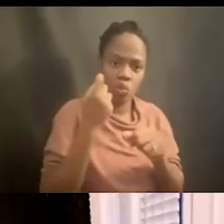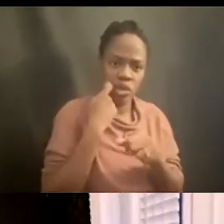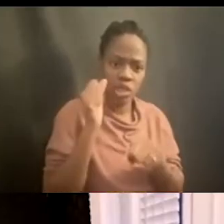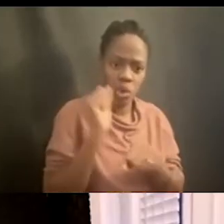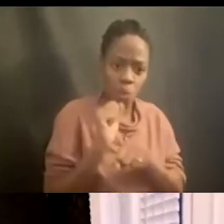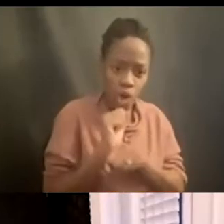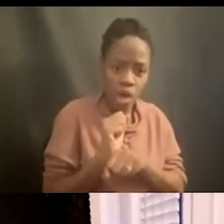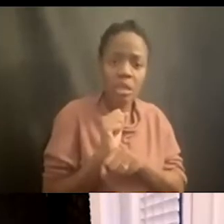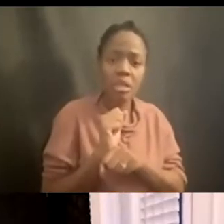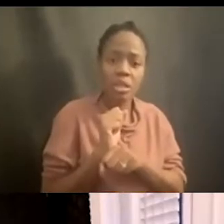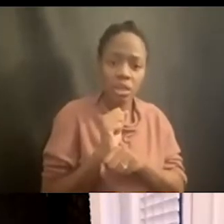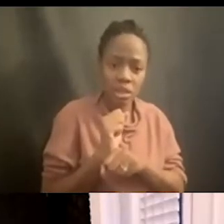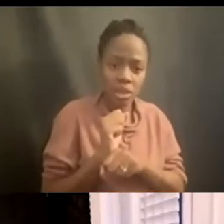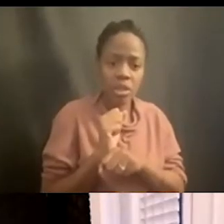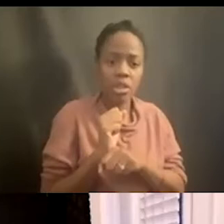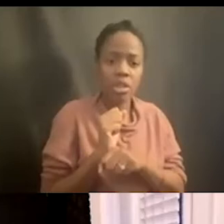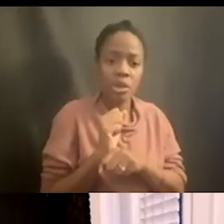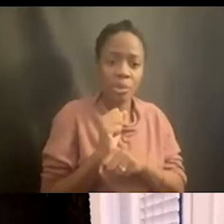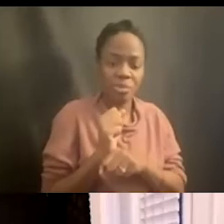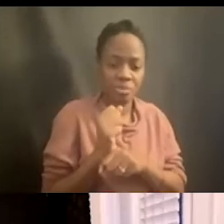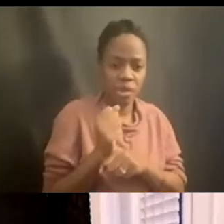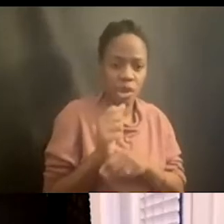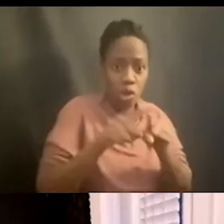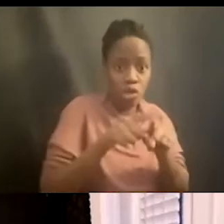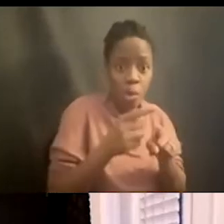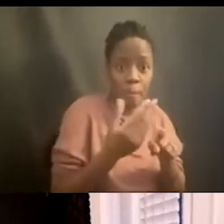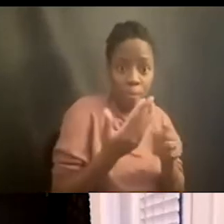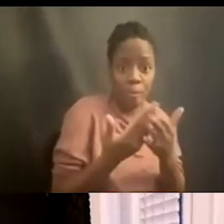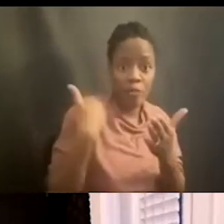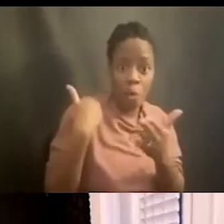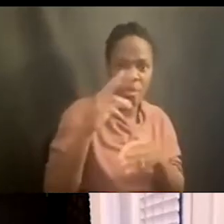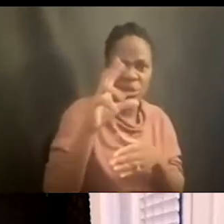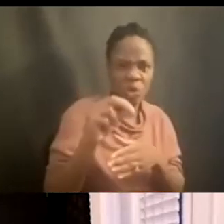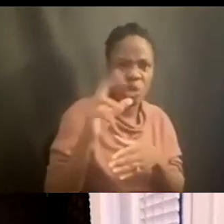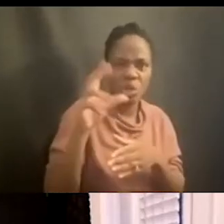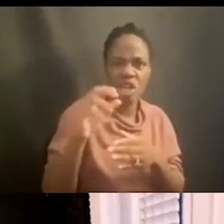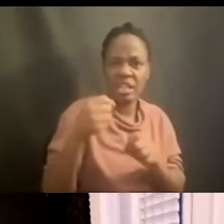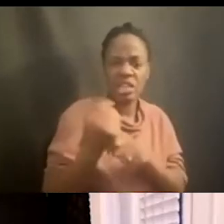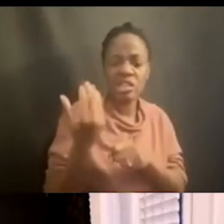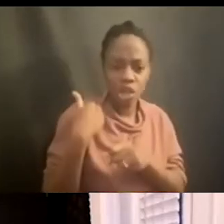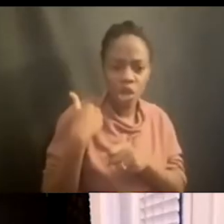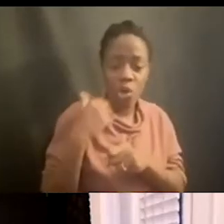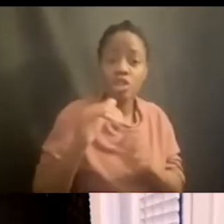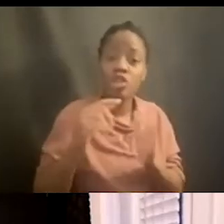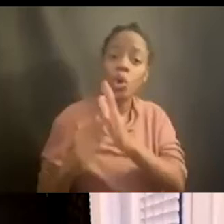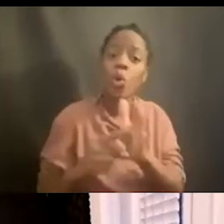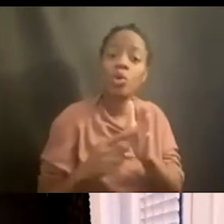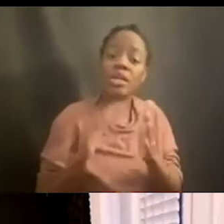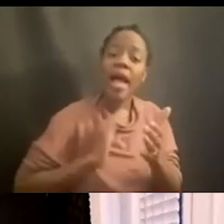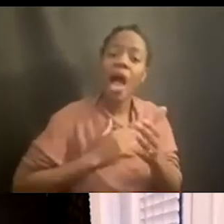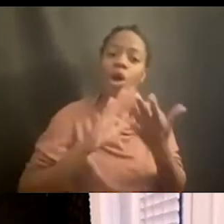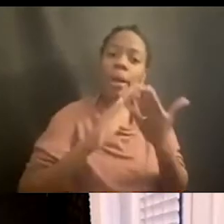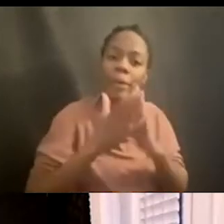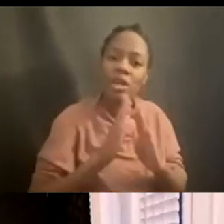stuff being done even, back in the day, 20, 30 years ago, that speaks to the strength of our community, the resilience,